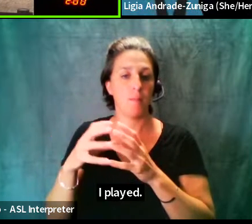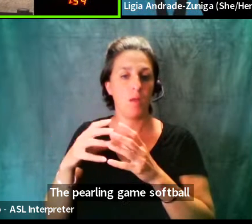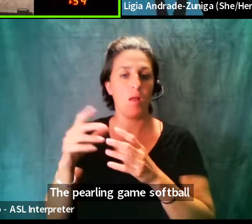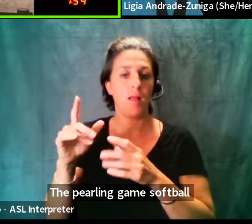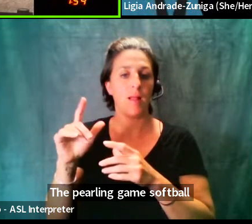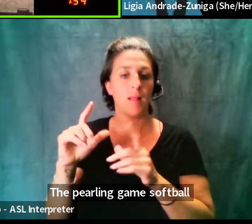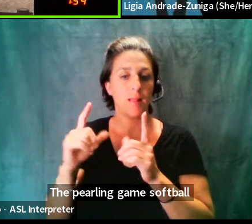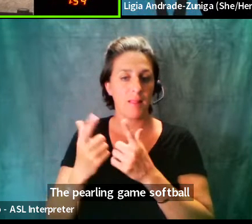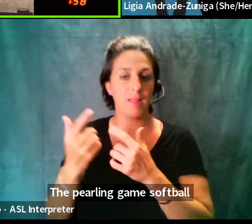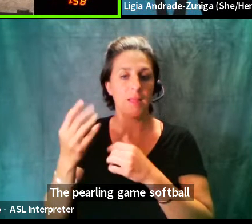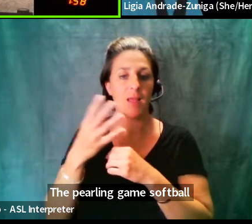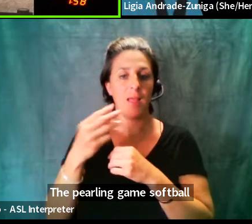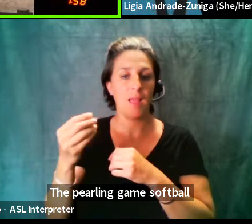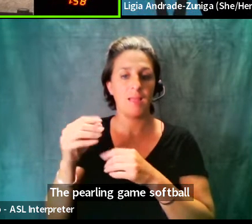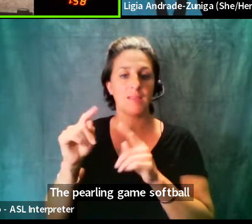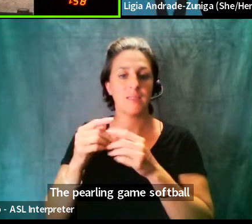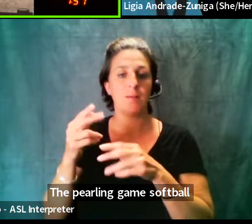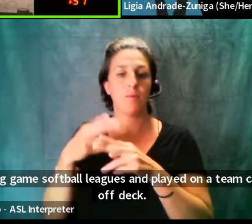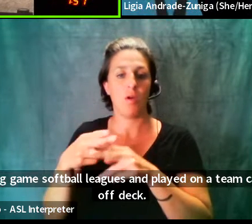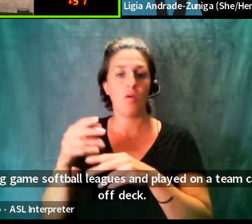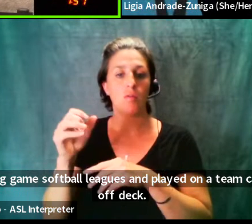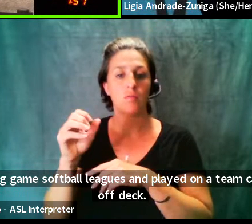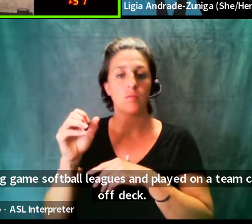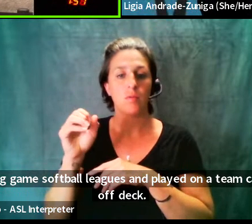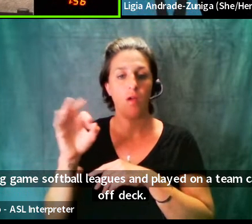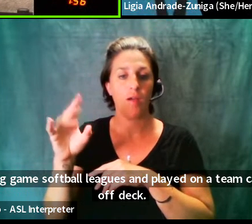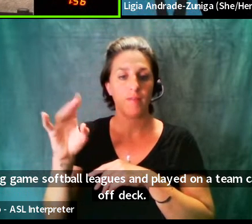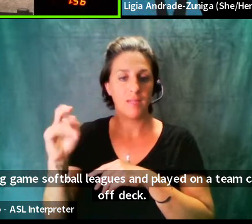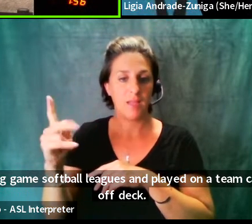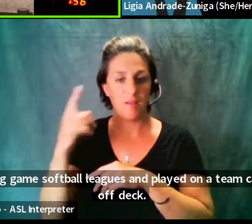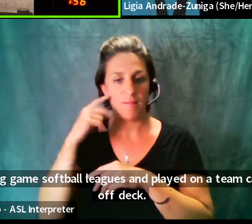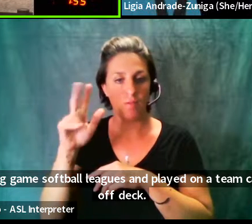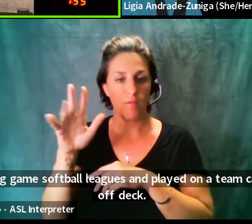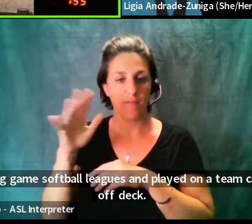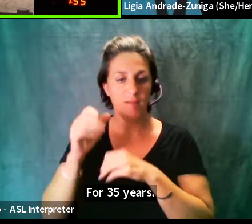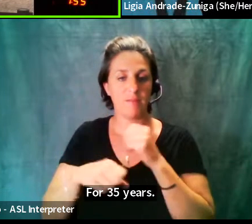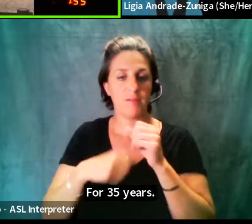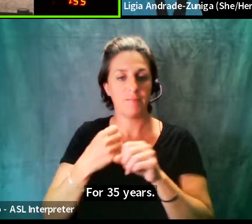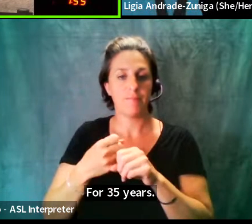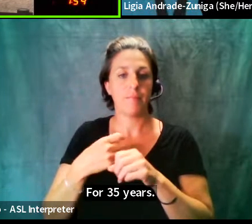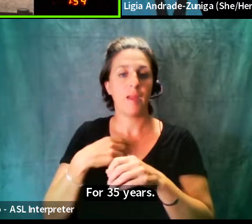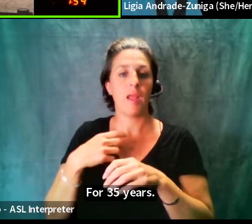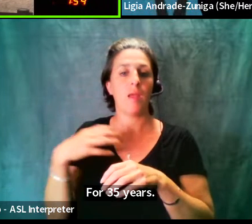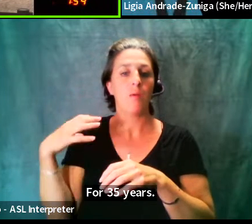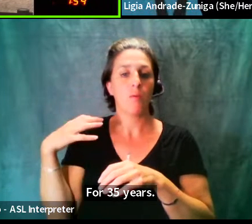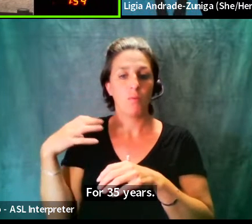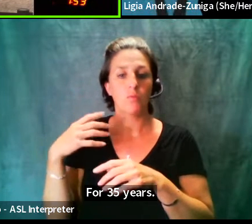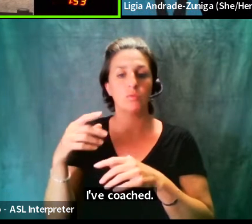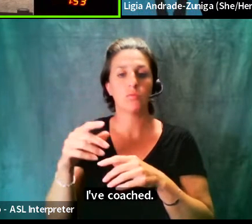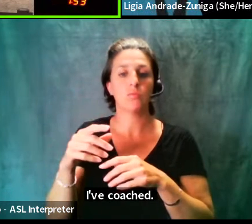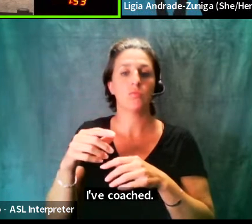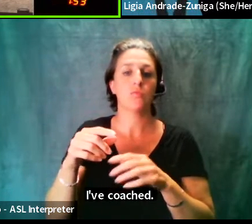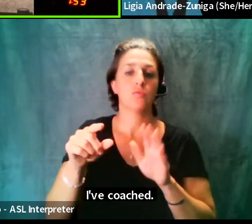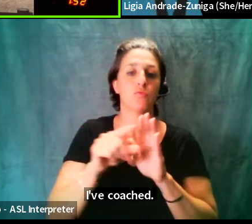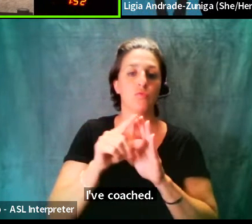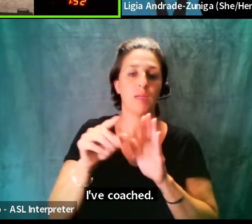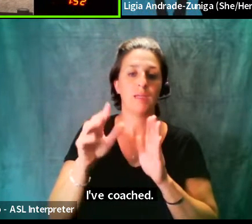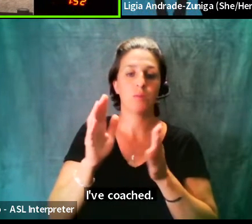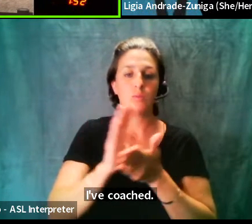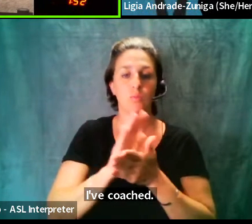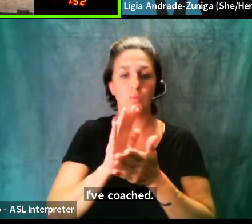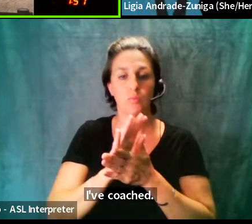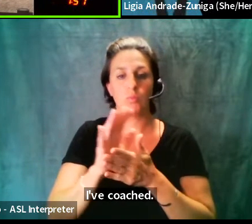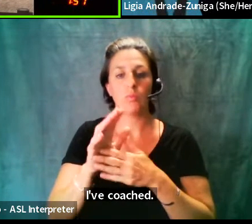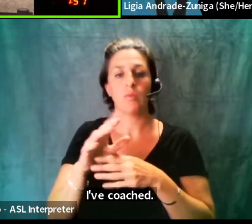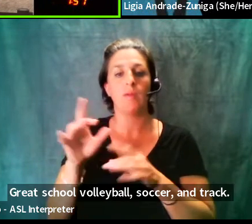Off Deck for 35 years. I've coached grade school volleyball, soccer, and track.